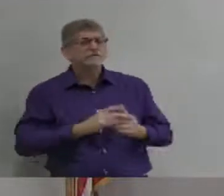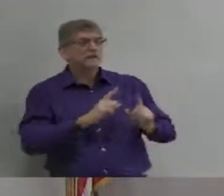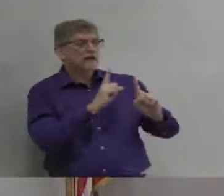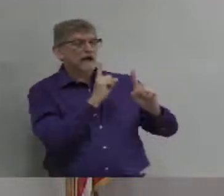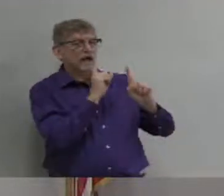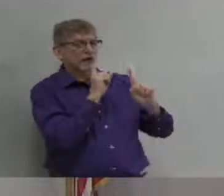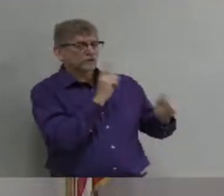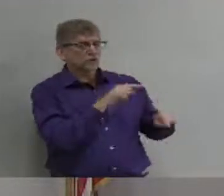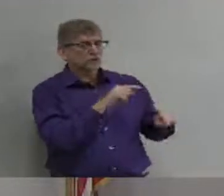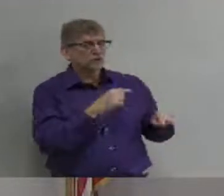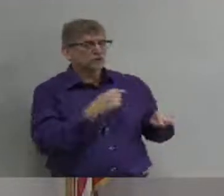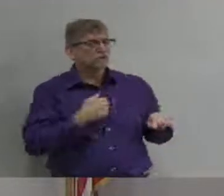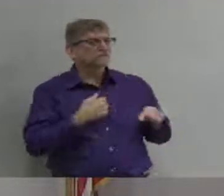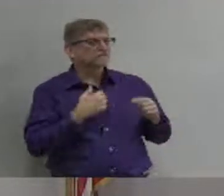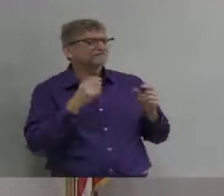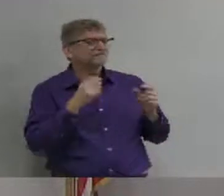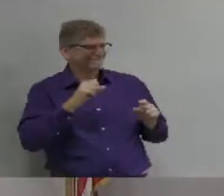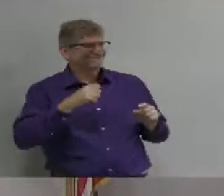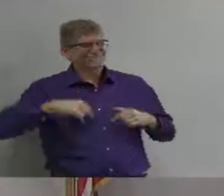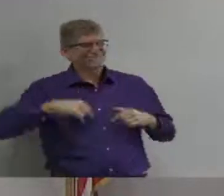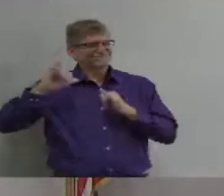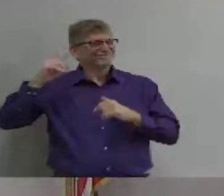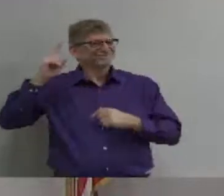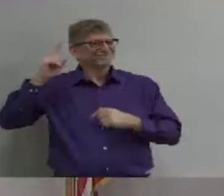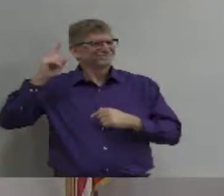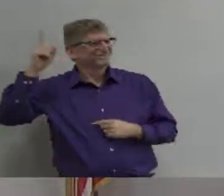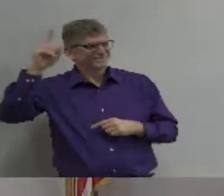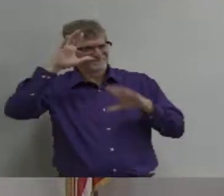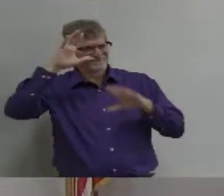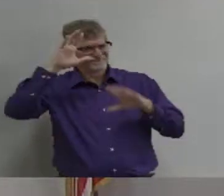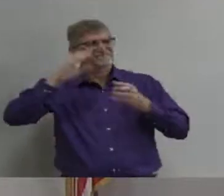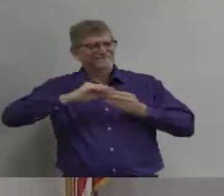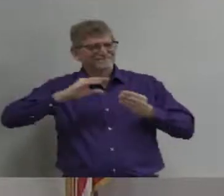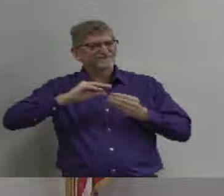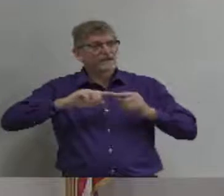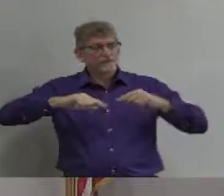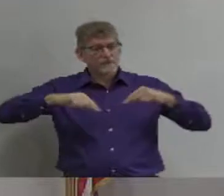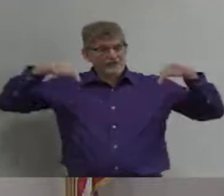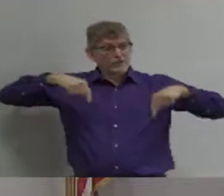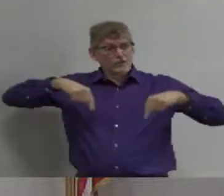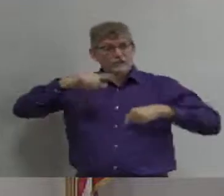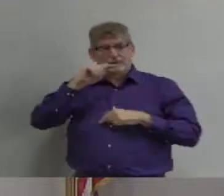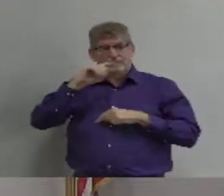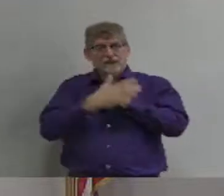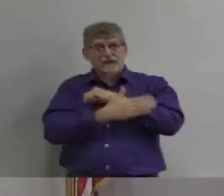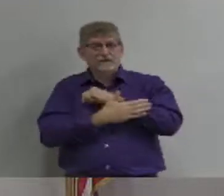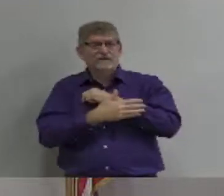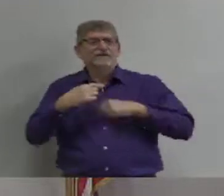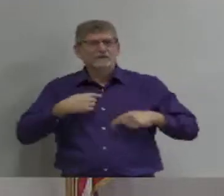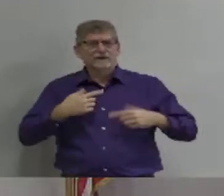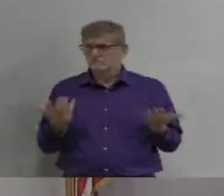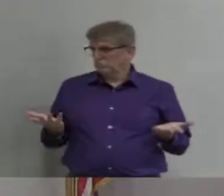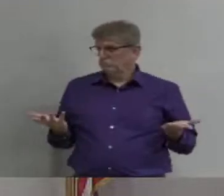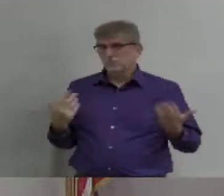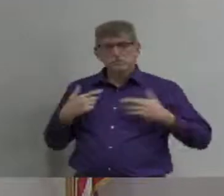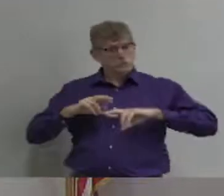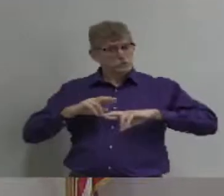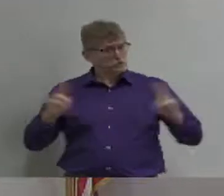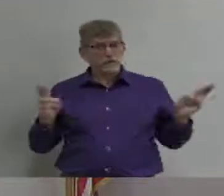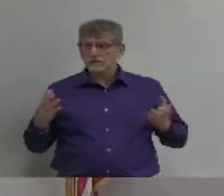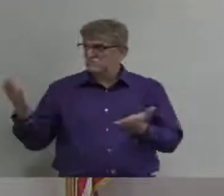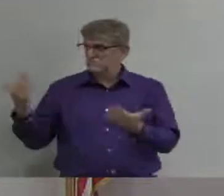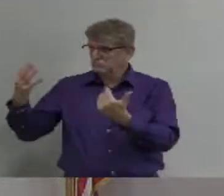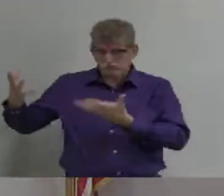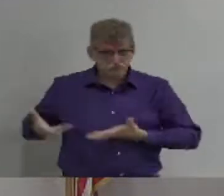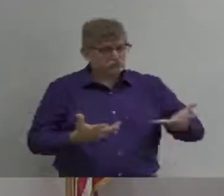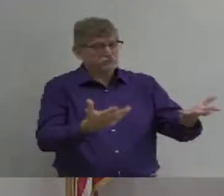that, and in terms of rollout here in the county, we are ready to vaccinate as many people as we get vaccine